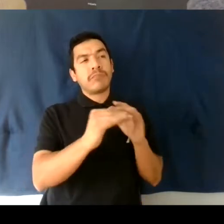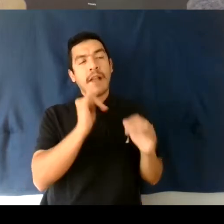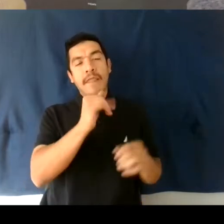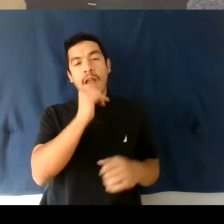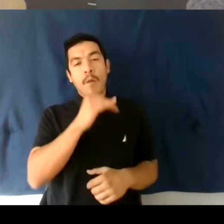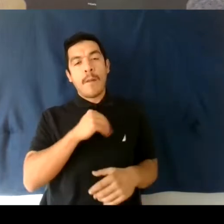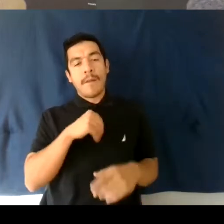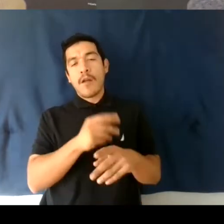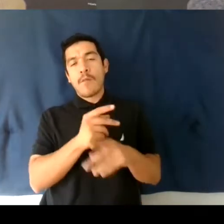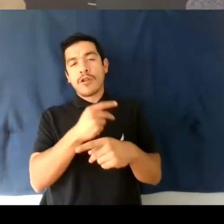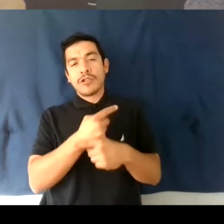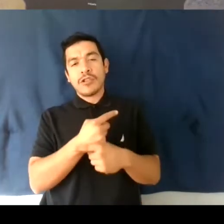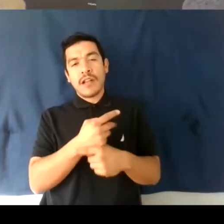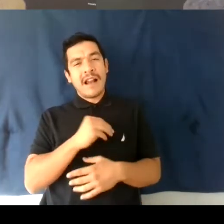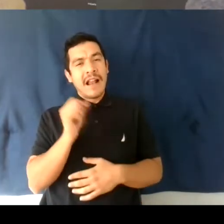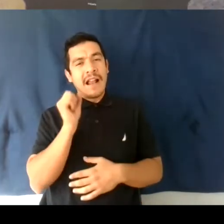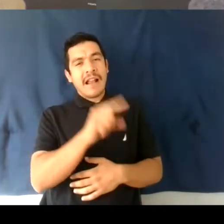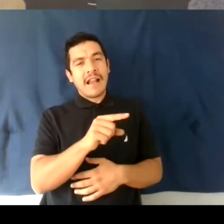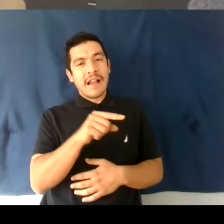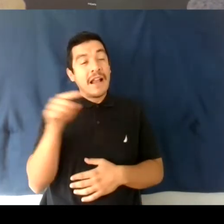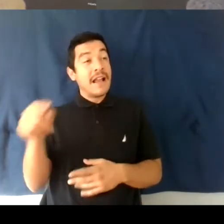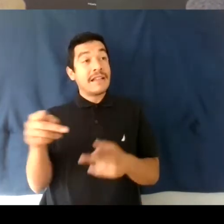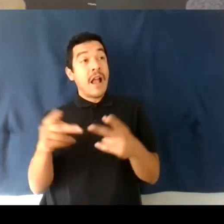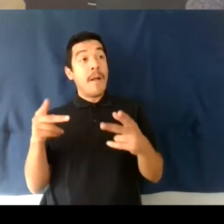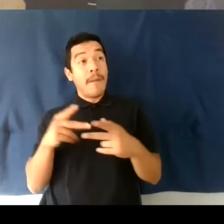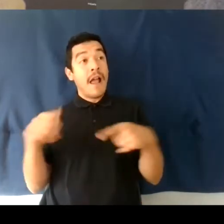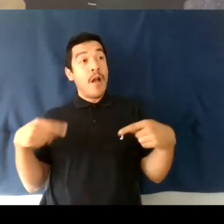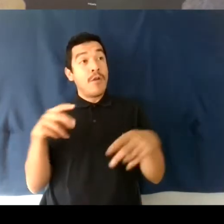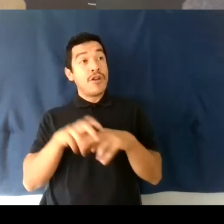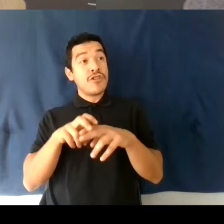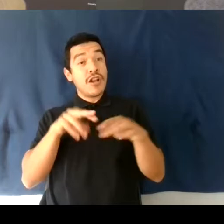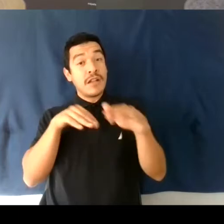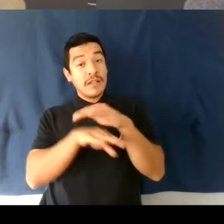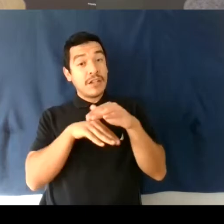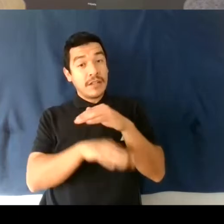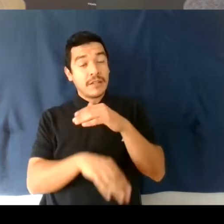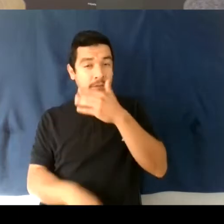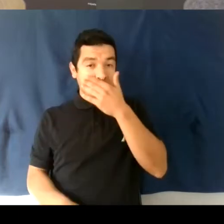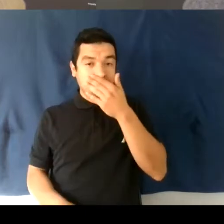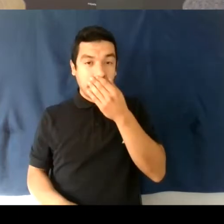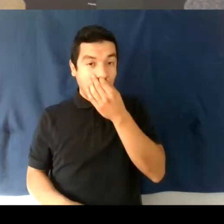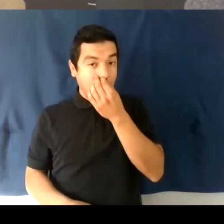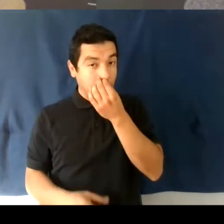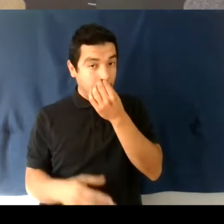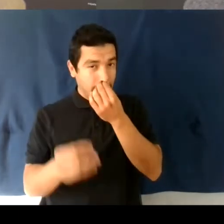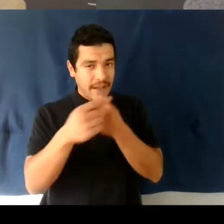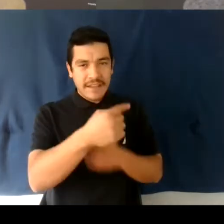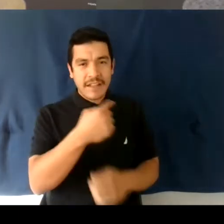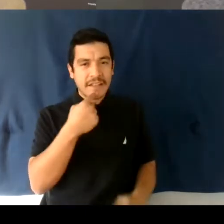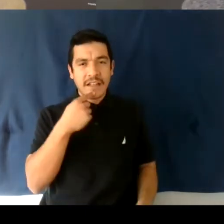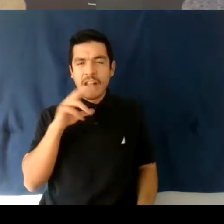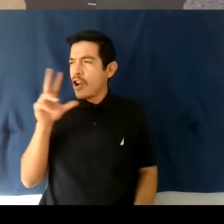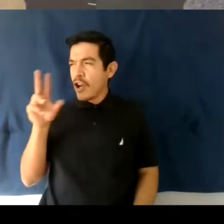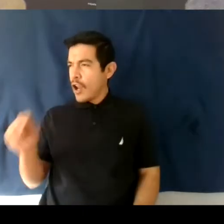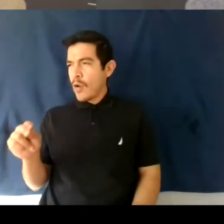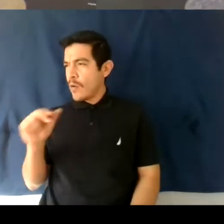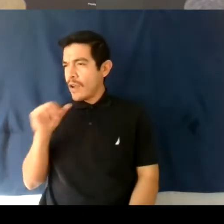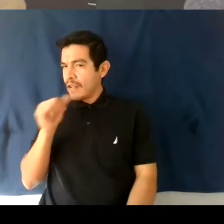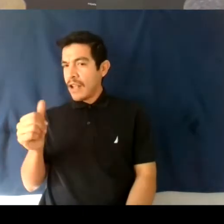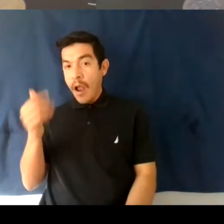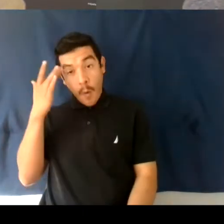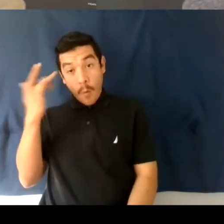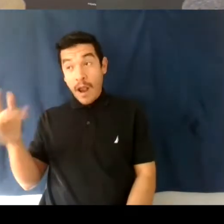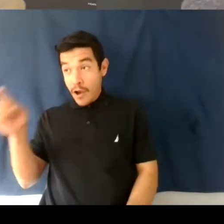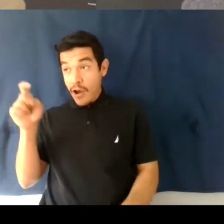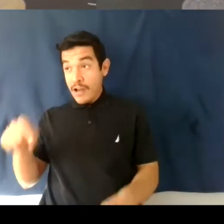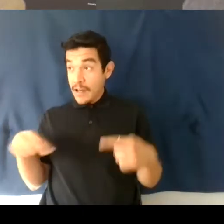they gave me all the information, and I said, is this place wheelchair accessible? And they said, no, it's not. Why? Do you